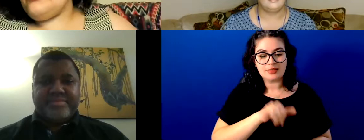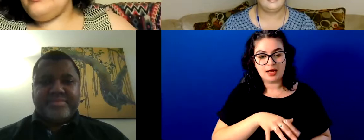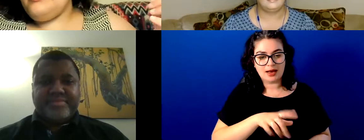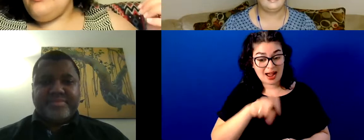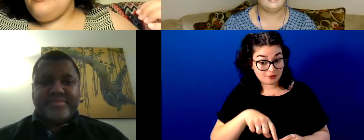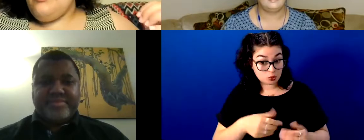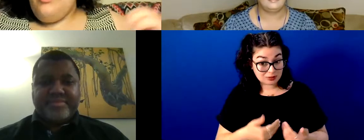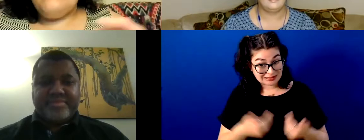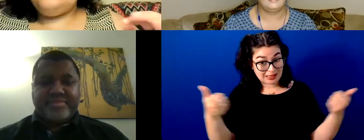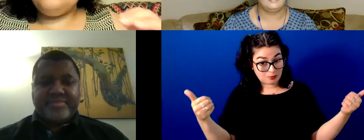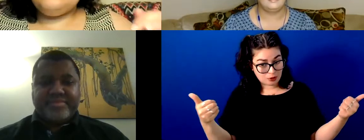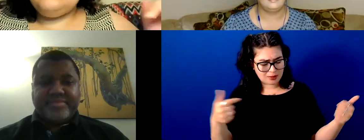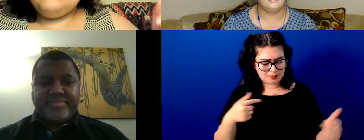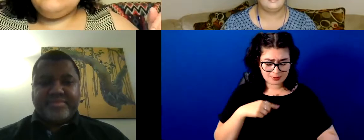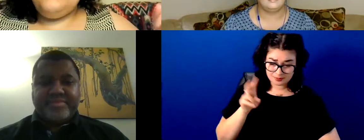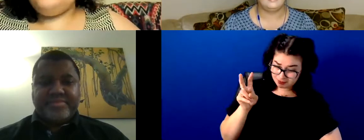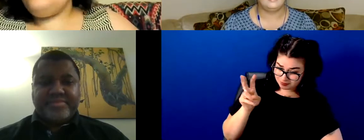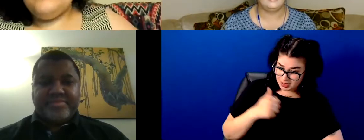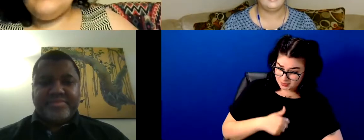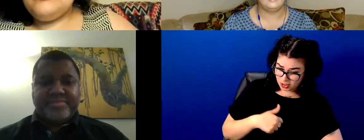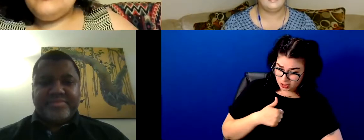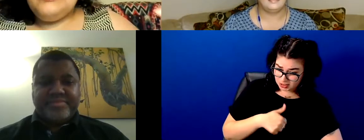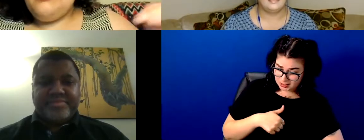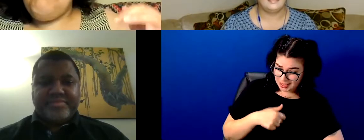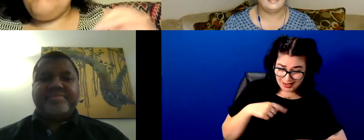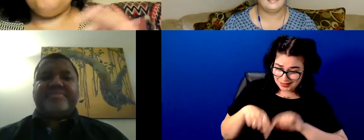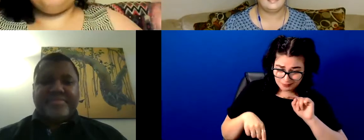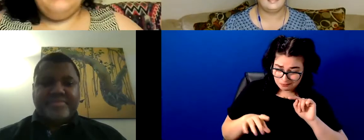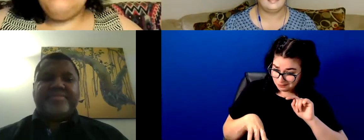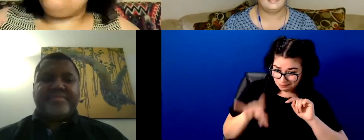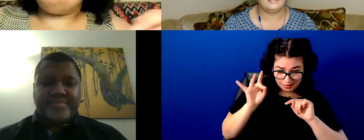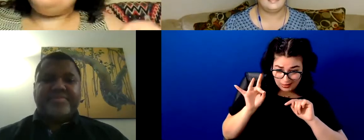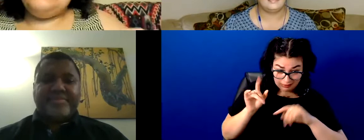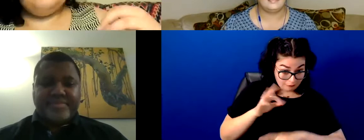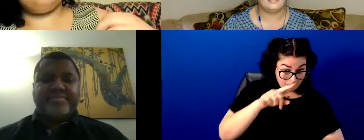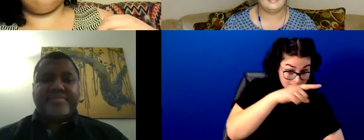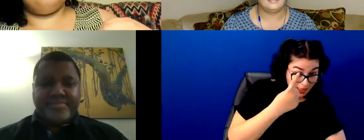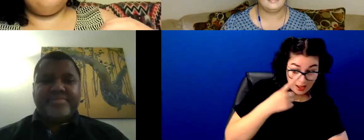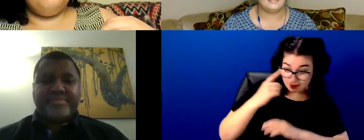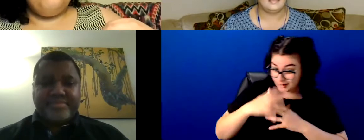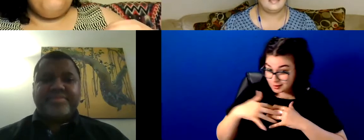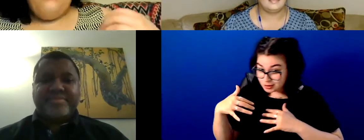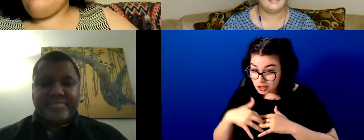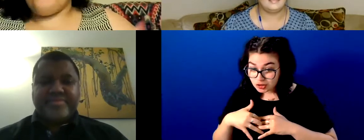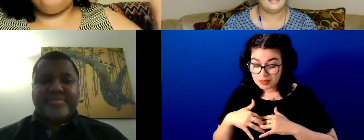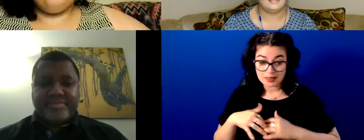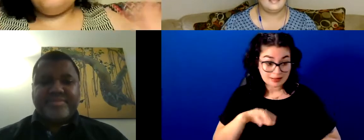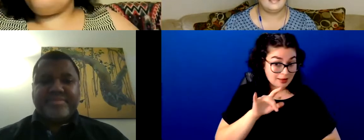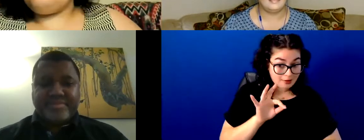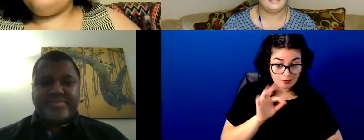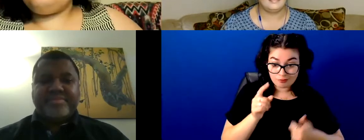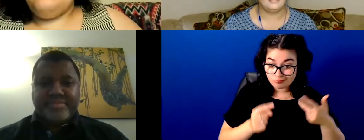I'm sorry, I don't get to choose if I'm Black or Indigenous, or I have